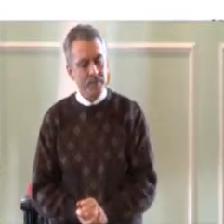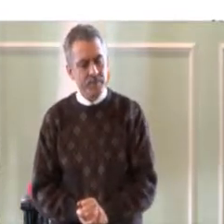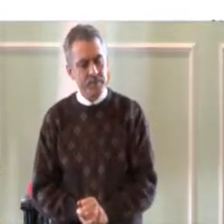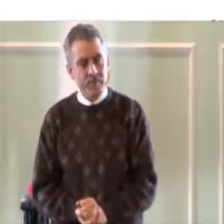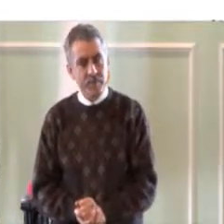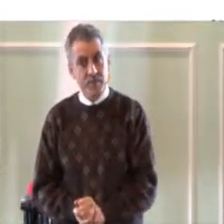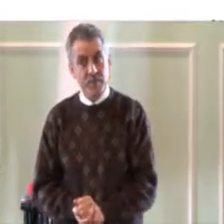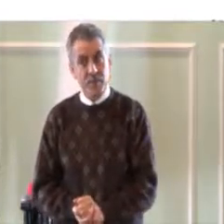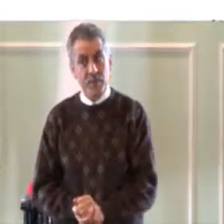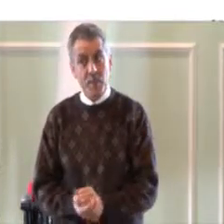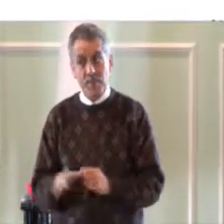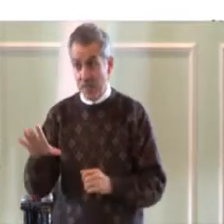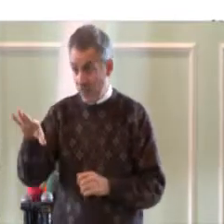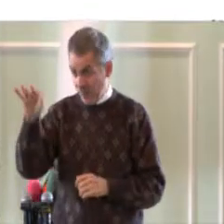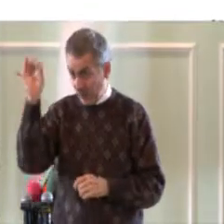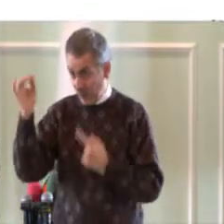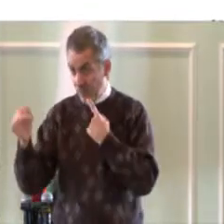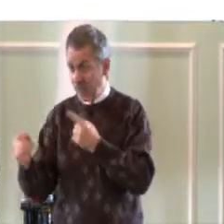If you have it, say amen.